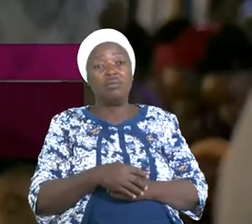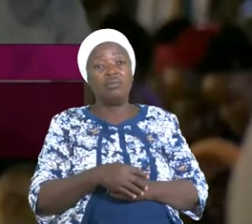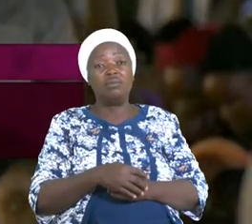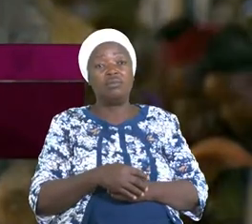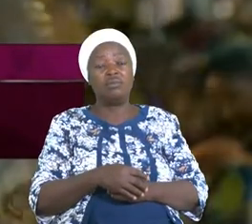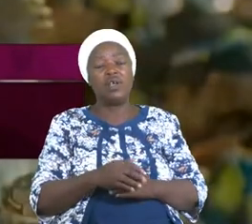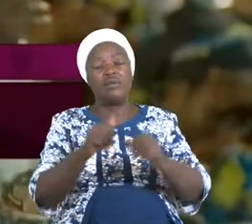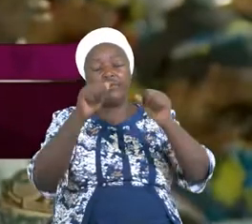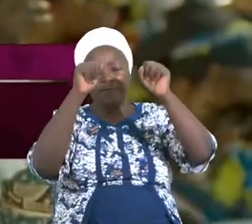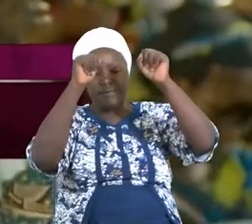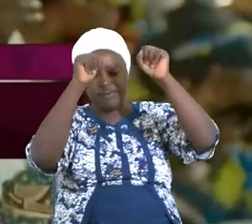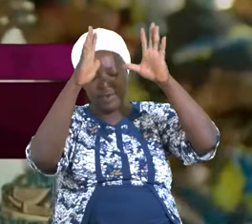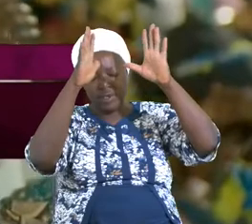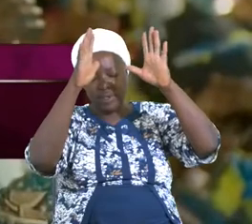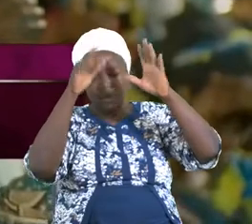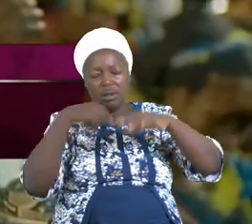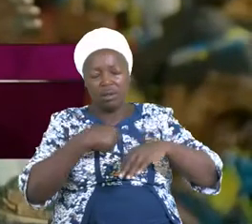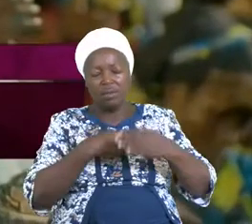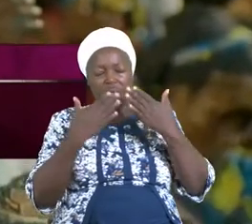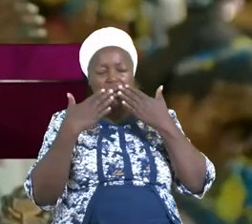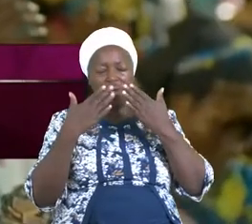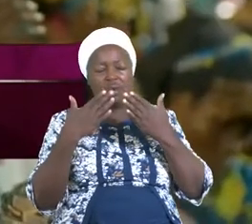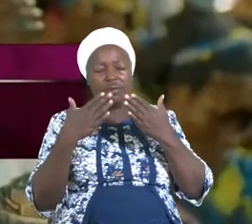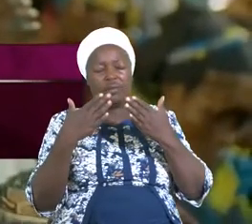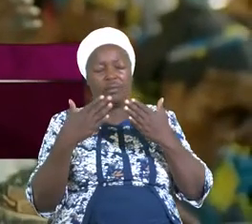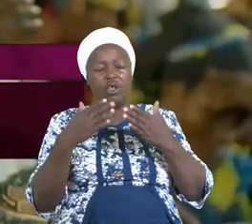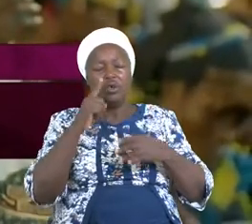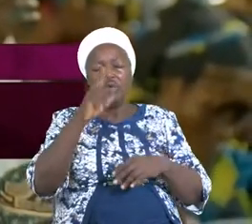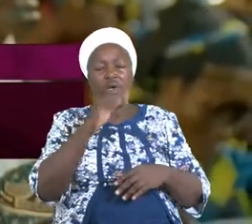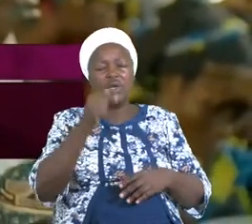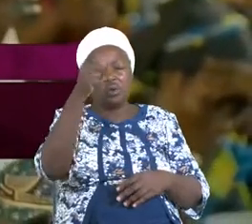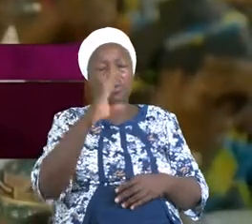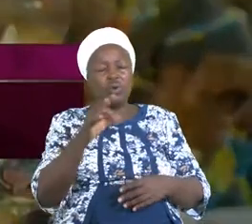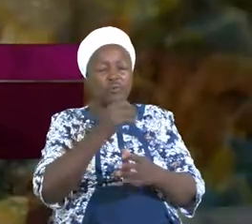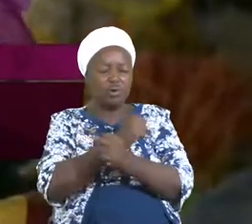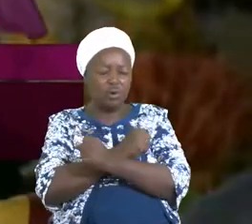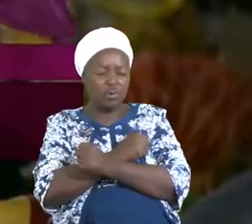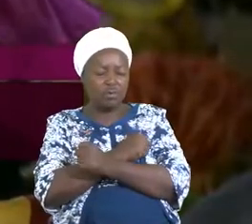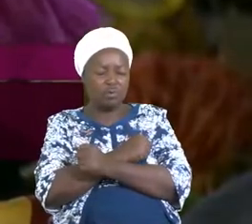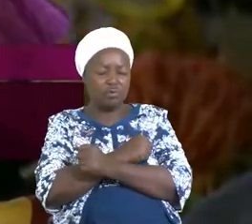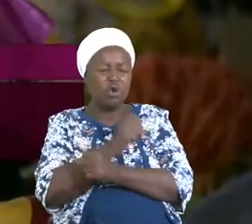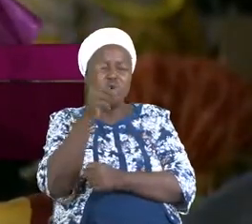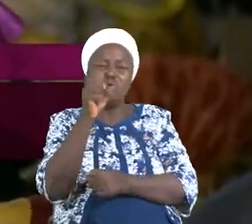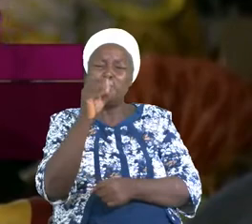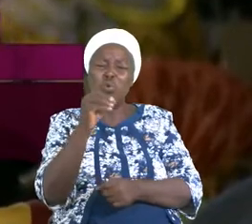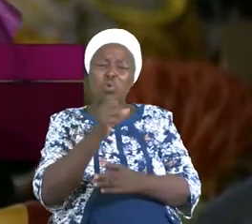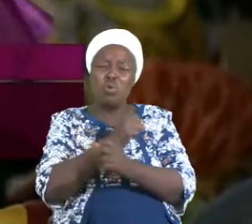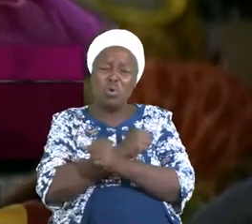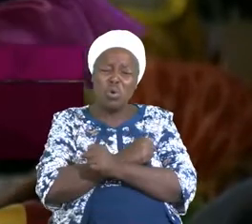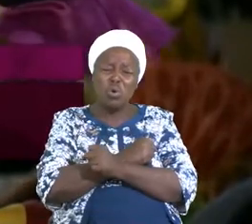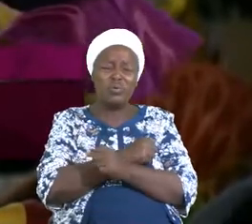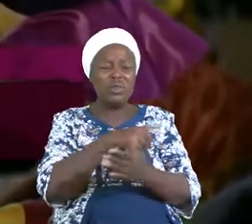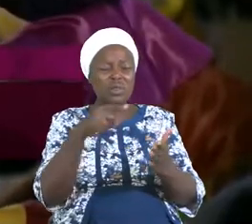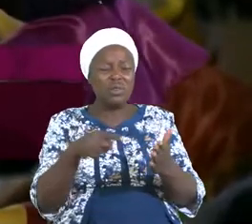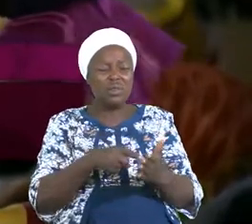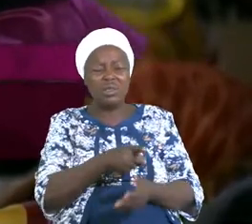Father, we thank you. You are God of love. You so loved these people